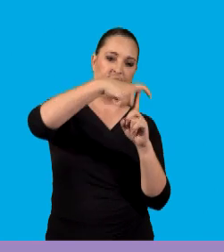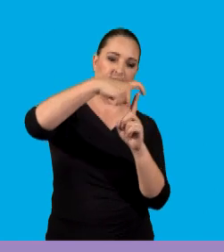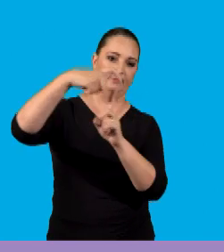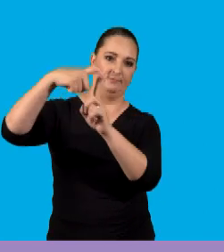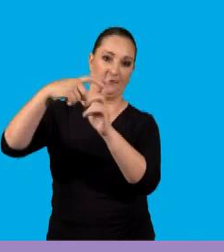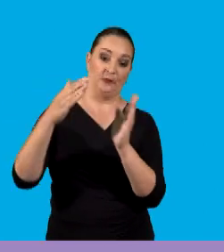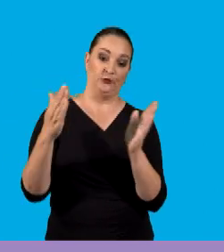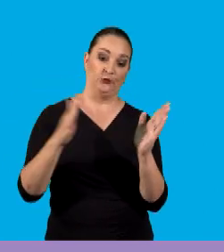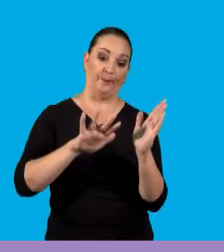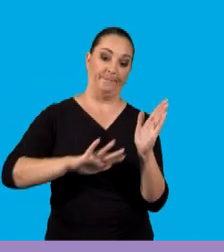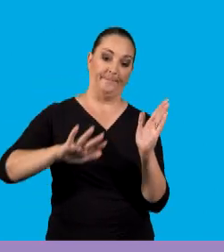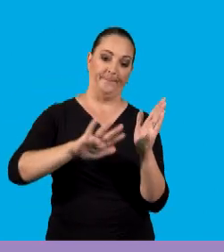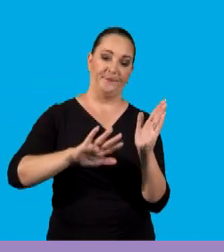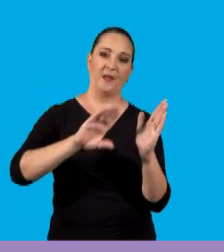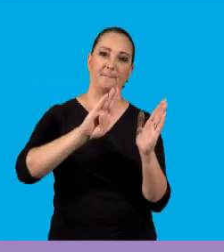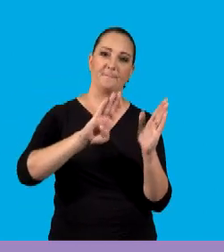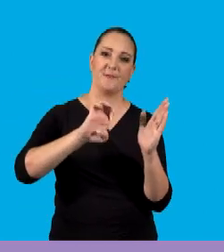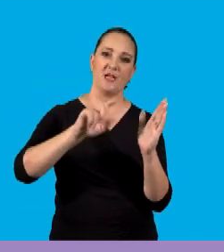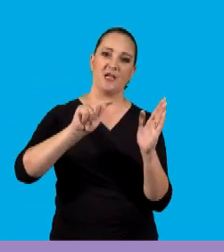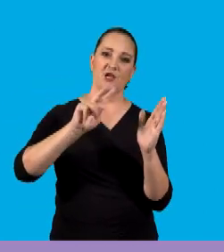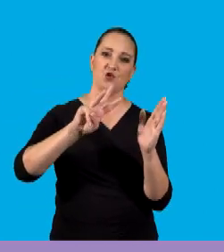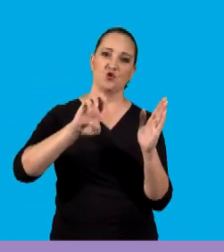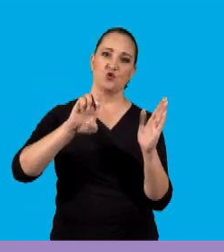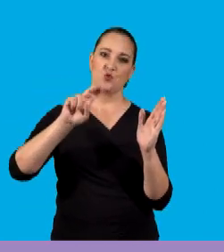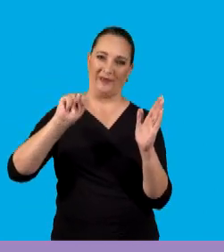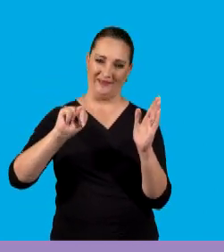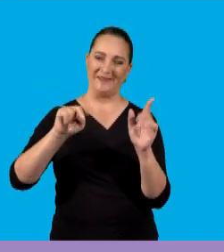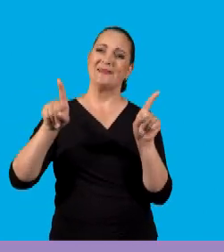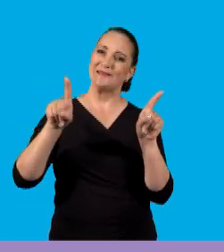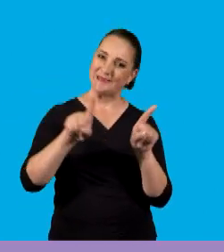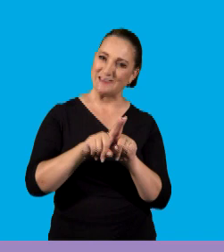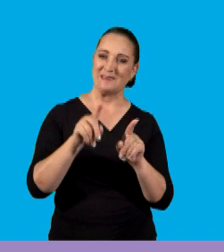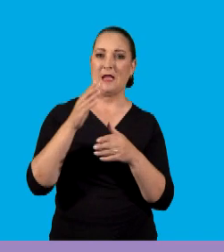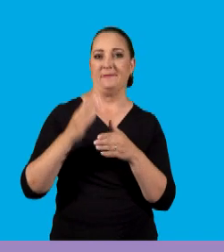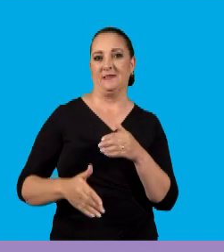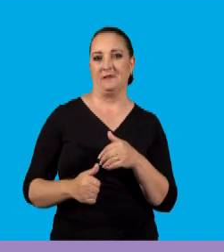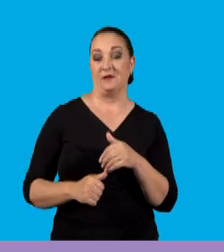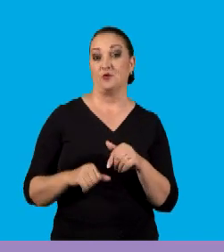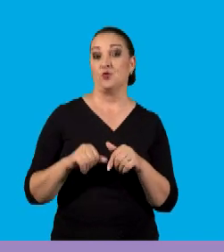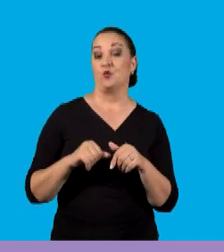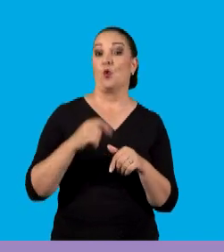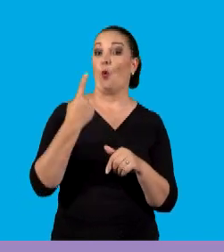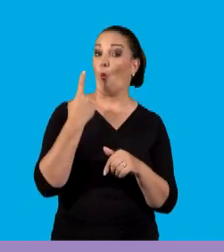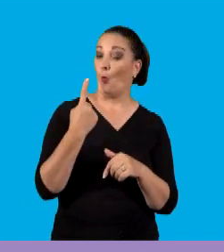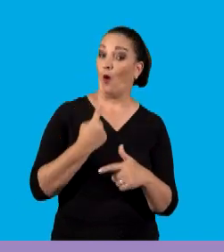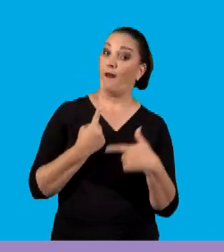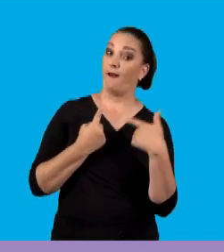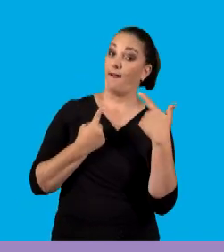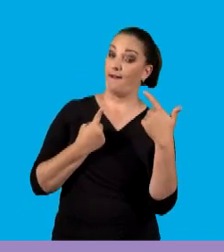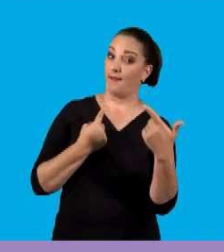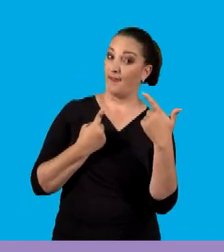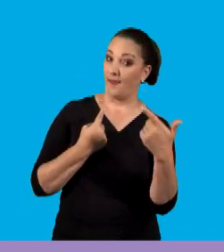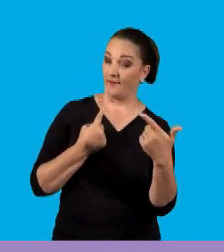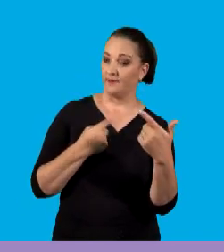parallel. So between the parallel lines, and they are on the same side. One is on the left or